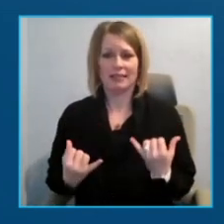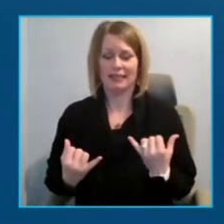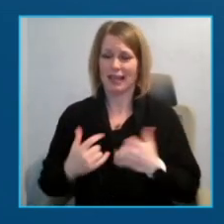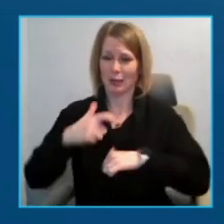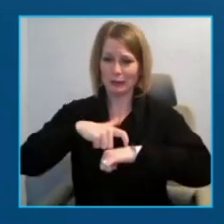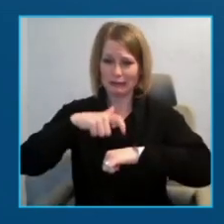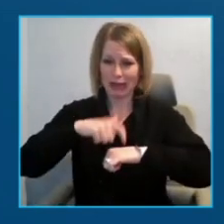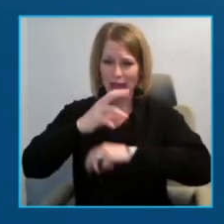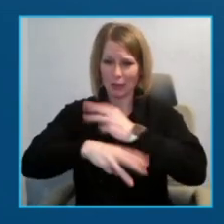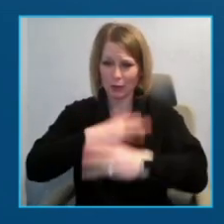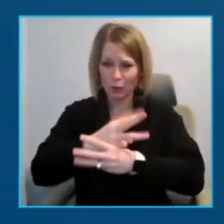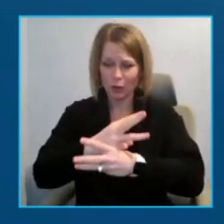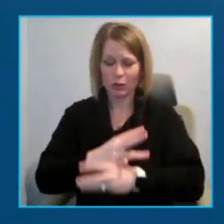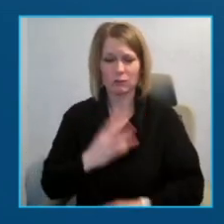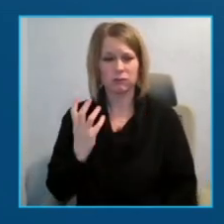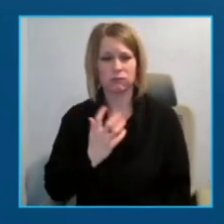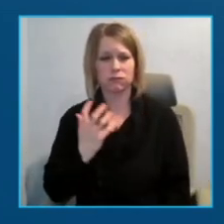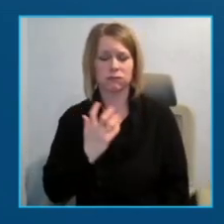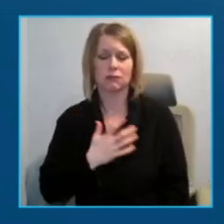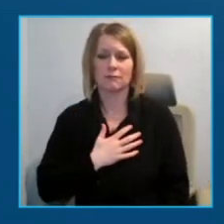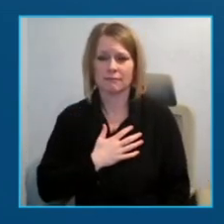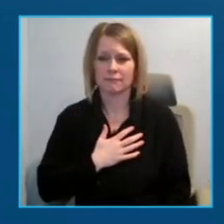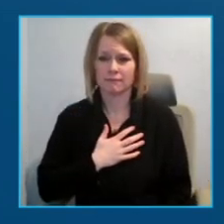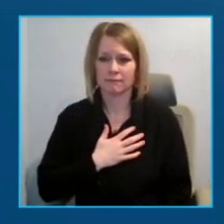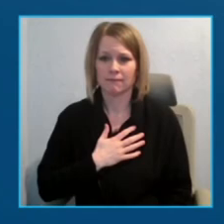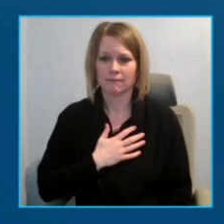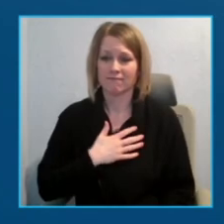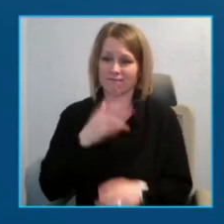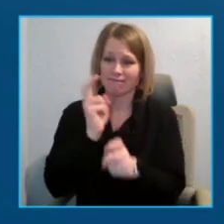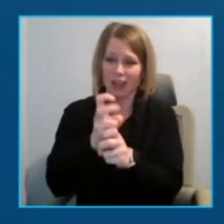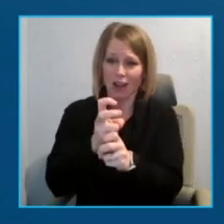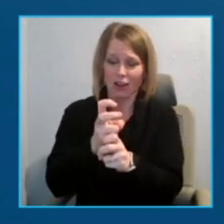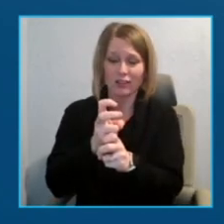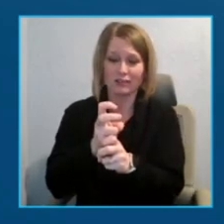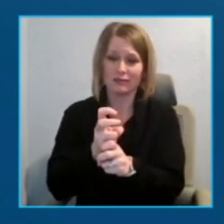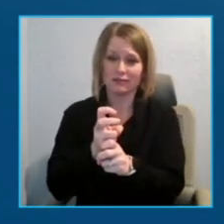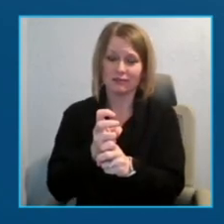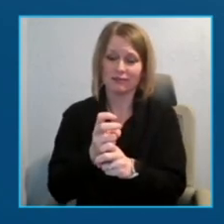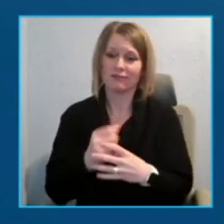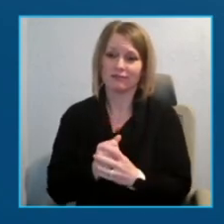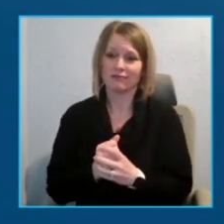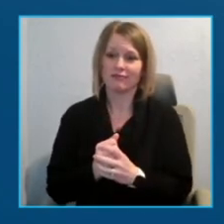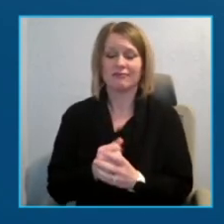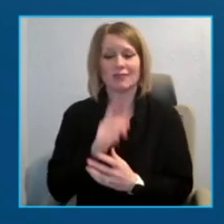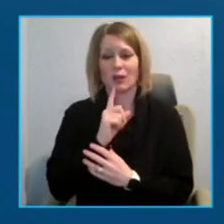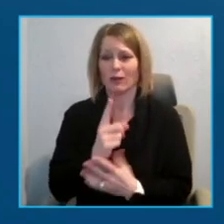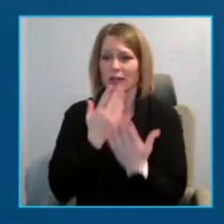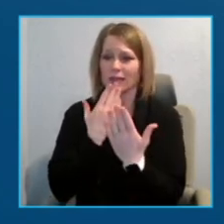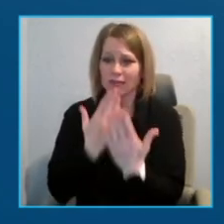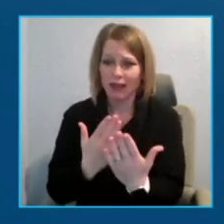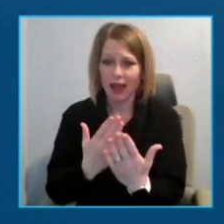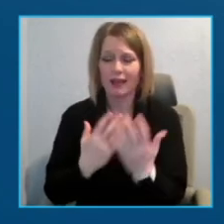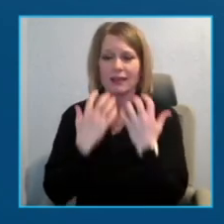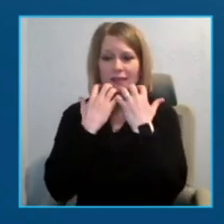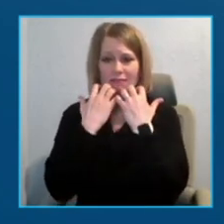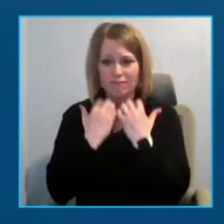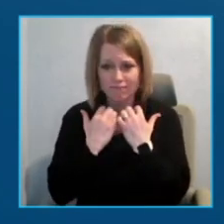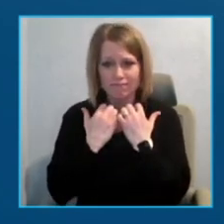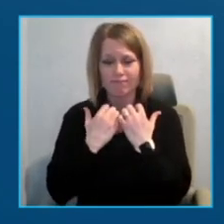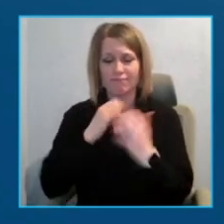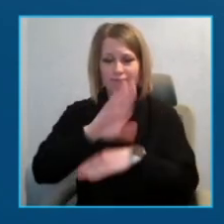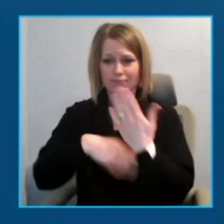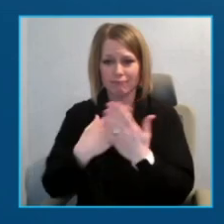and we don't take for granted each of you for all the work that you do to make sure our